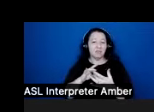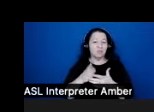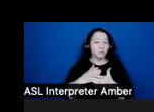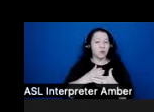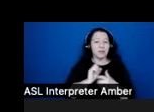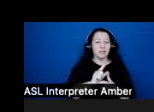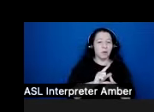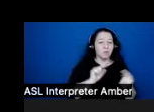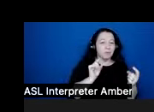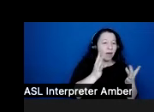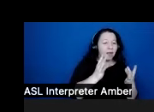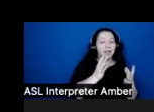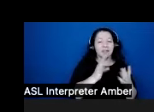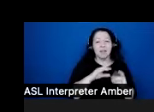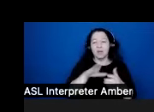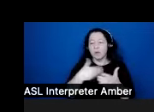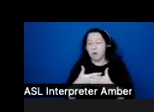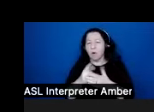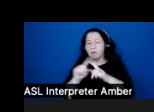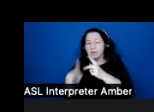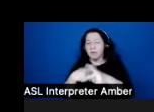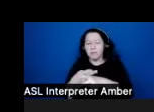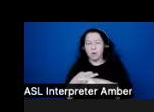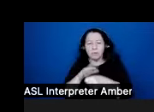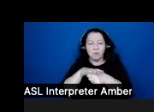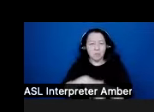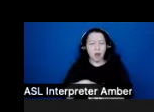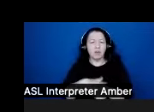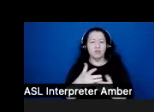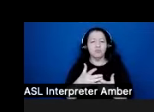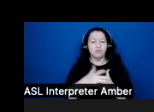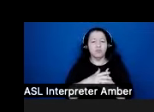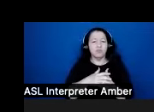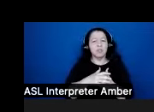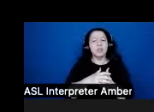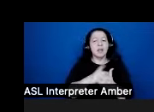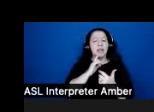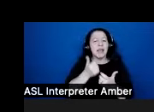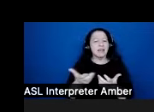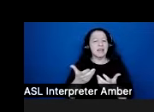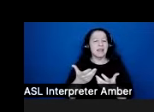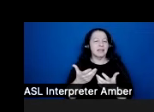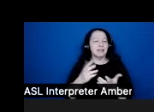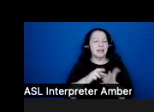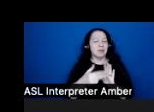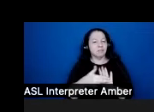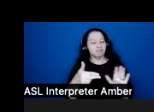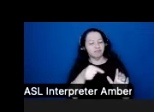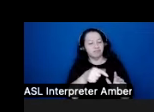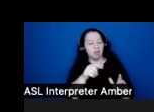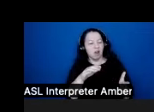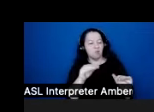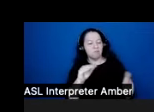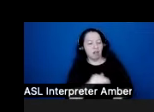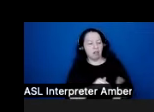inferior, right? So hatred is part of this, this web of oppression, right? Where we say to people like, oh